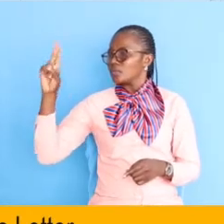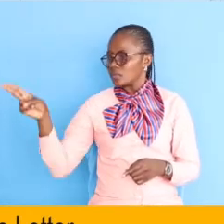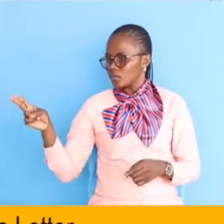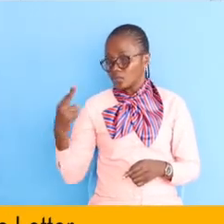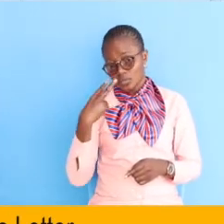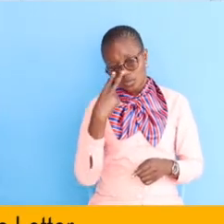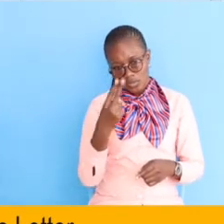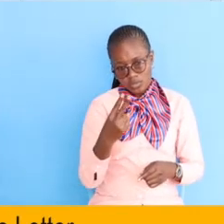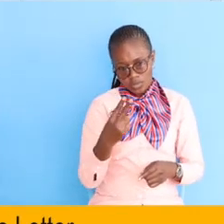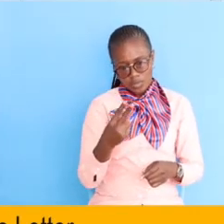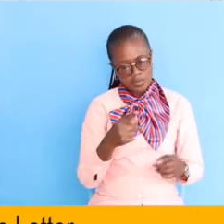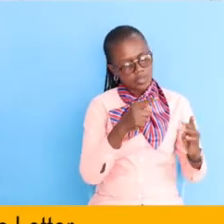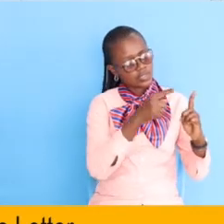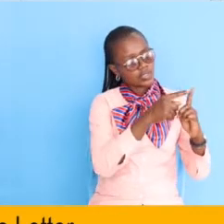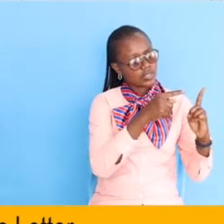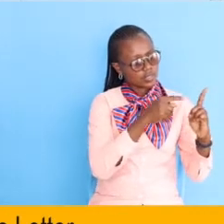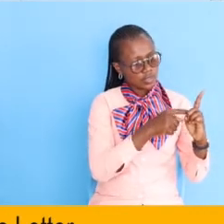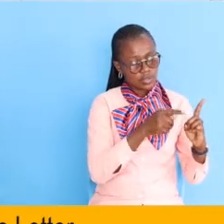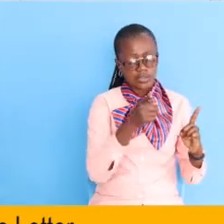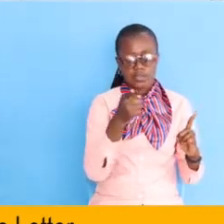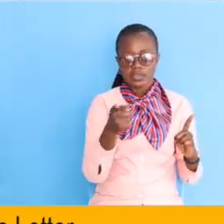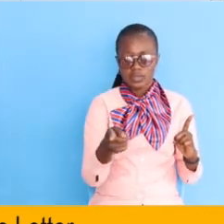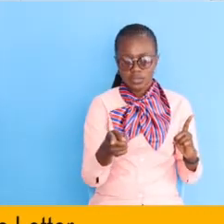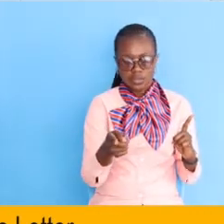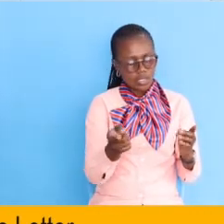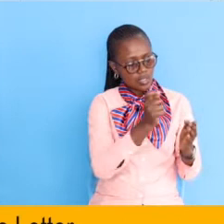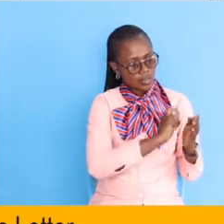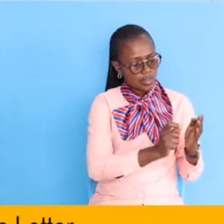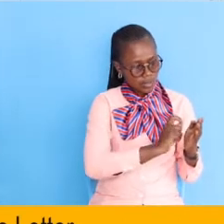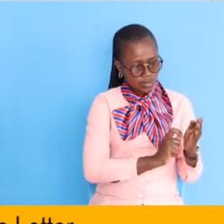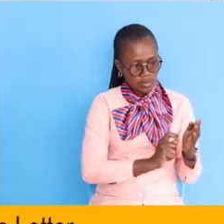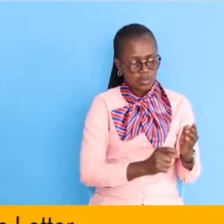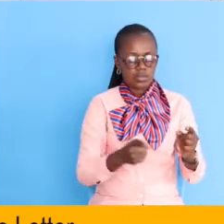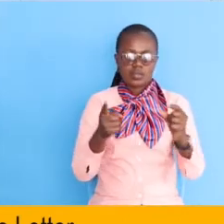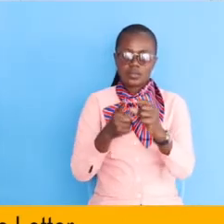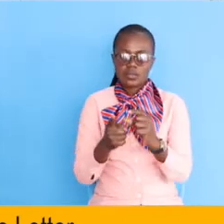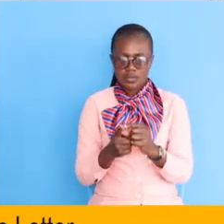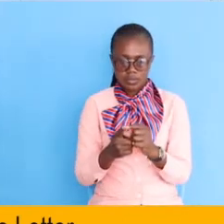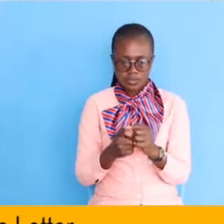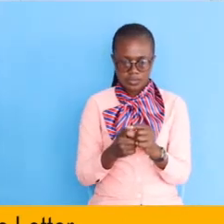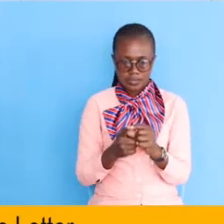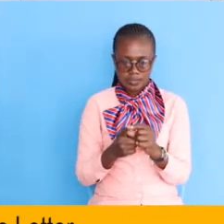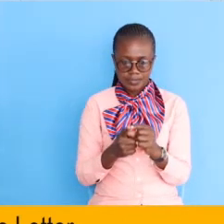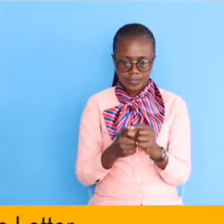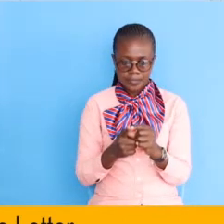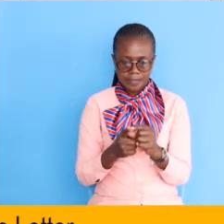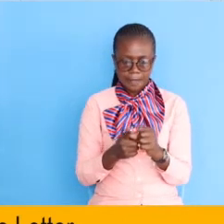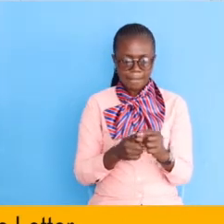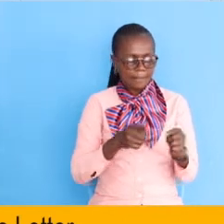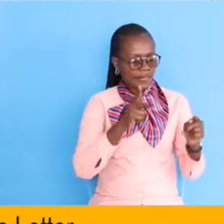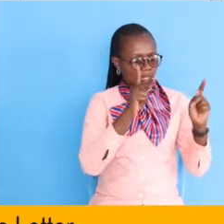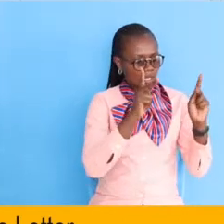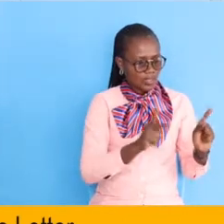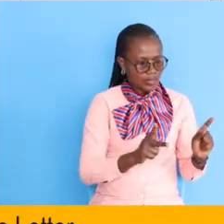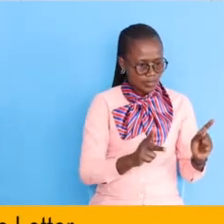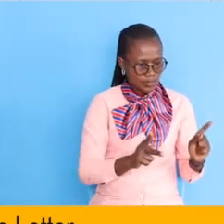What if, for instance, you have it been written like this? If it has to be in words,